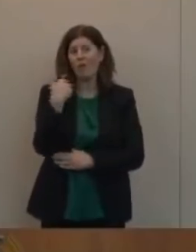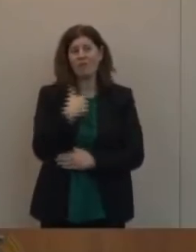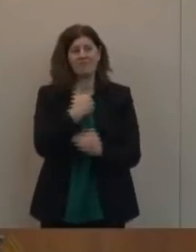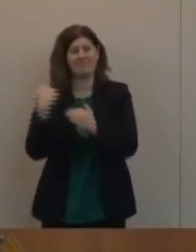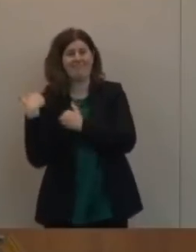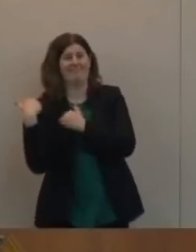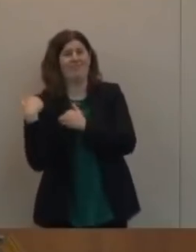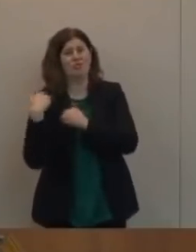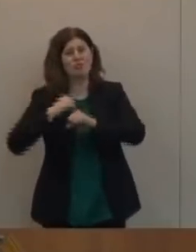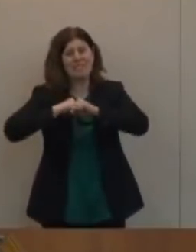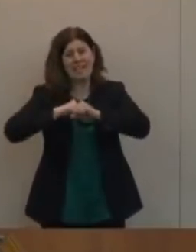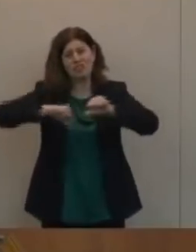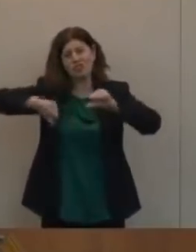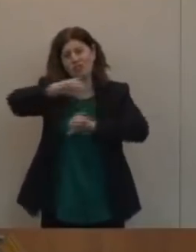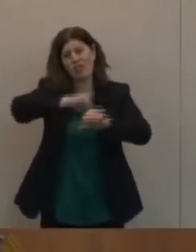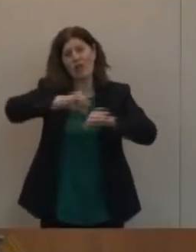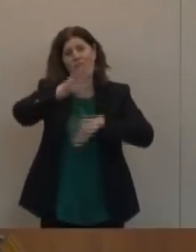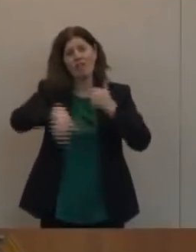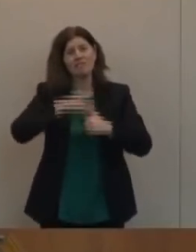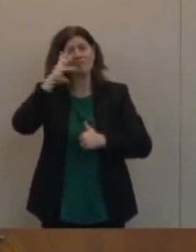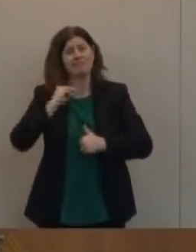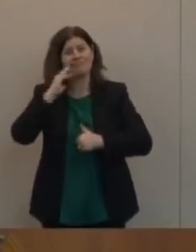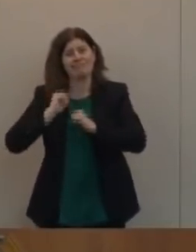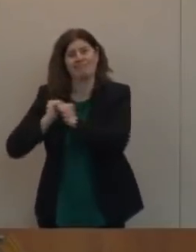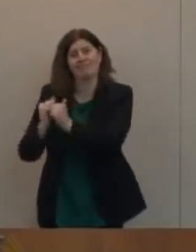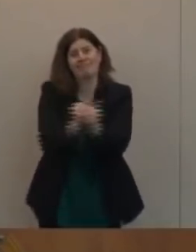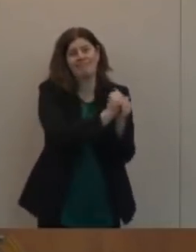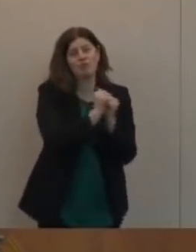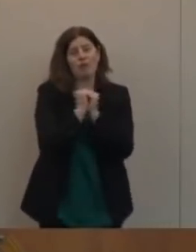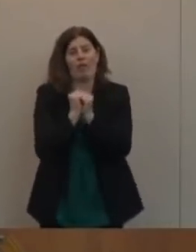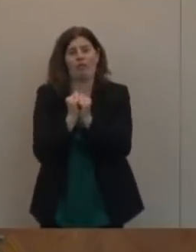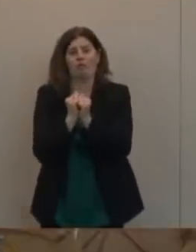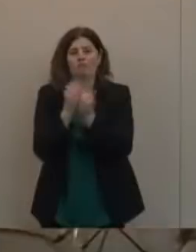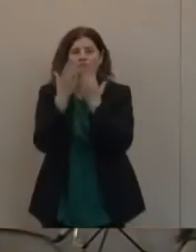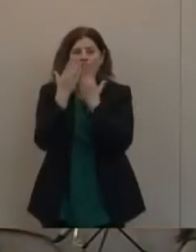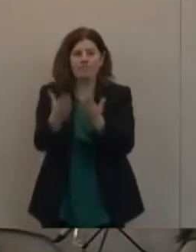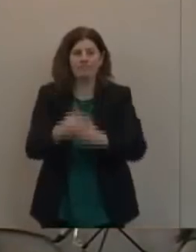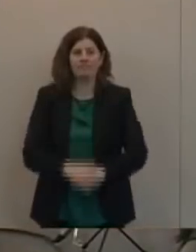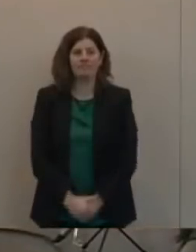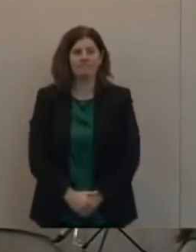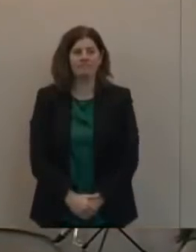have an obligation to protect each other. We're all in this together, New Mexico. Thank you. Thank you.